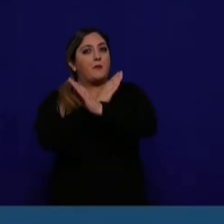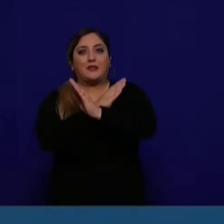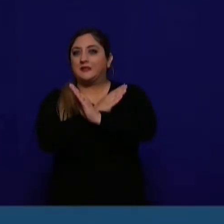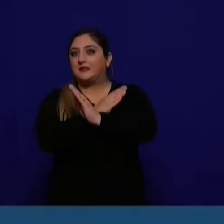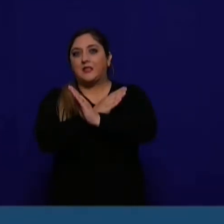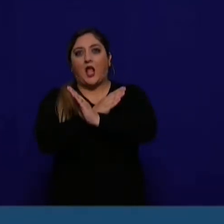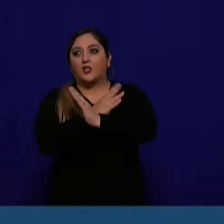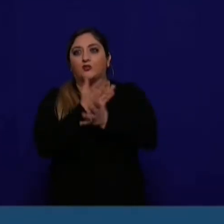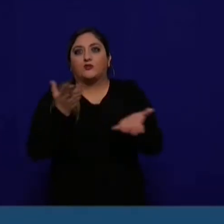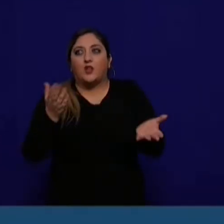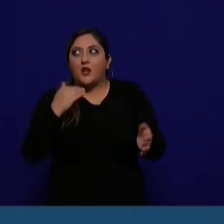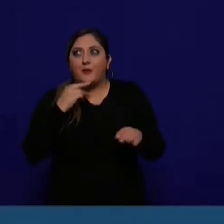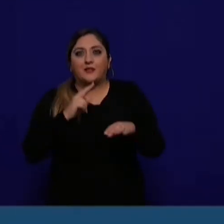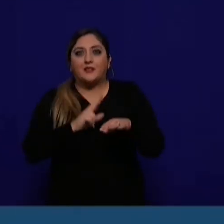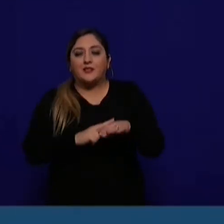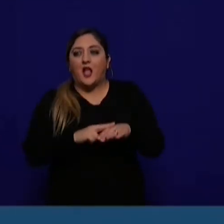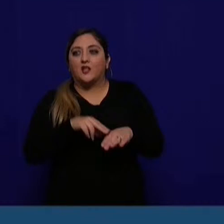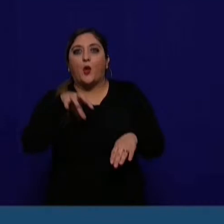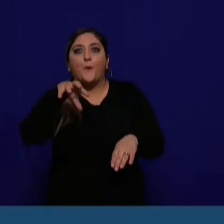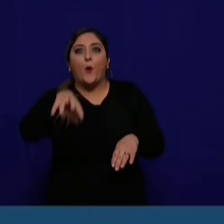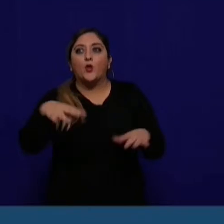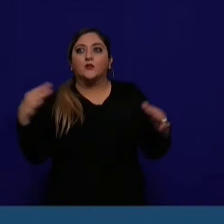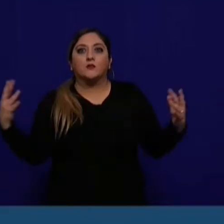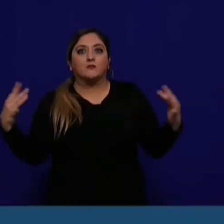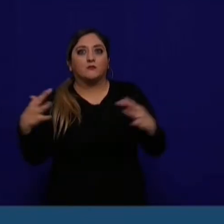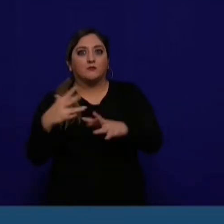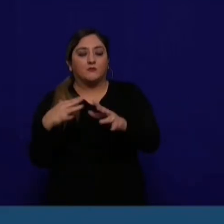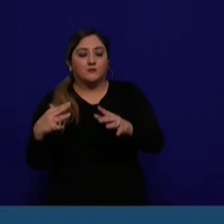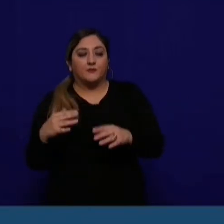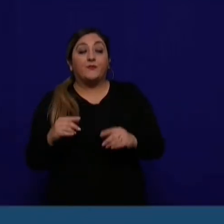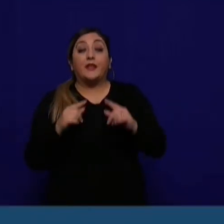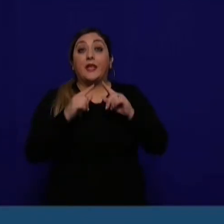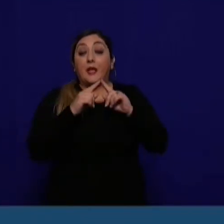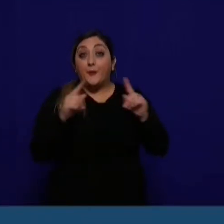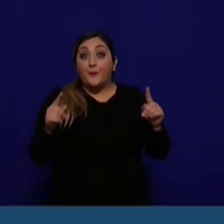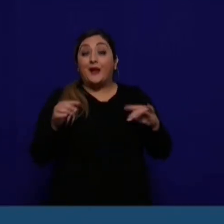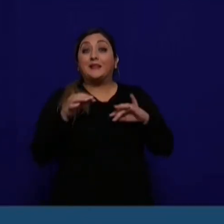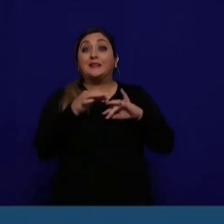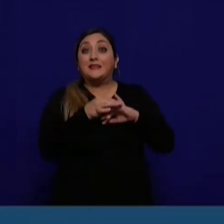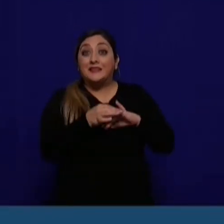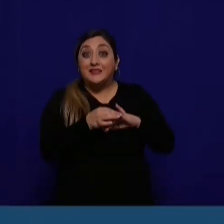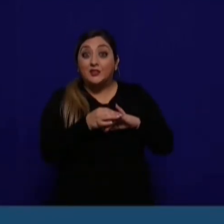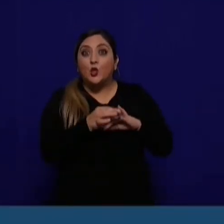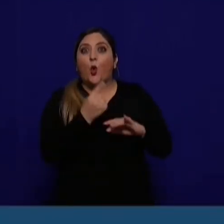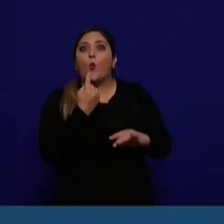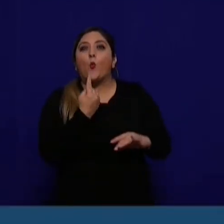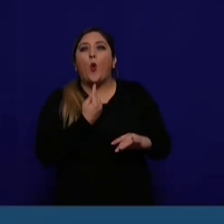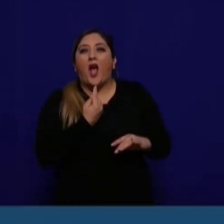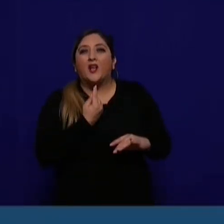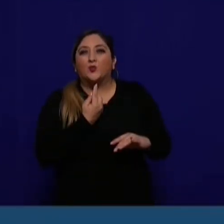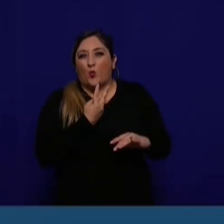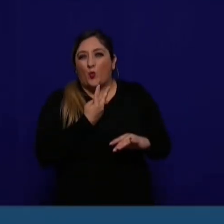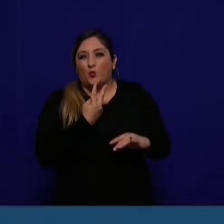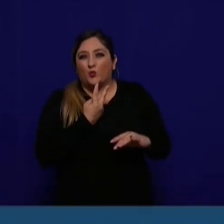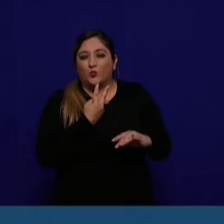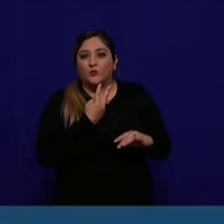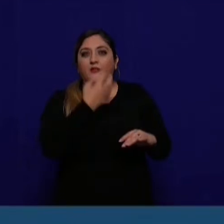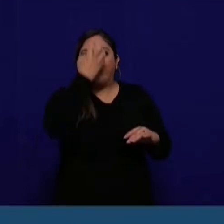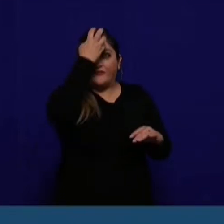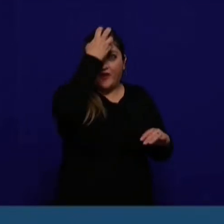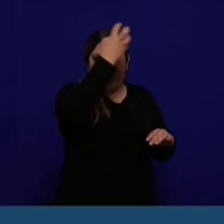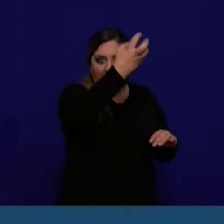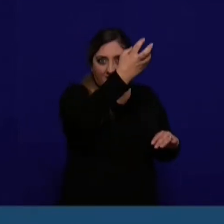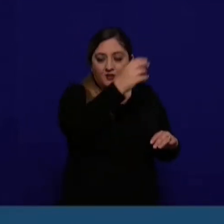għaliex events ma jistgħux isiru. Però li inti kollok tiġ fil-knisja jew inkella civil wedding, dak jista' jsir